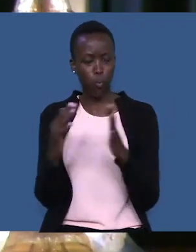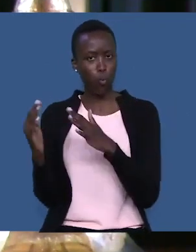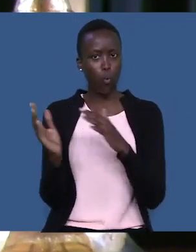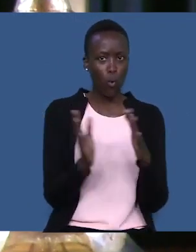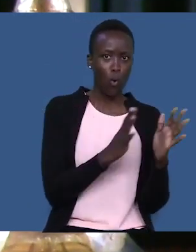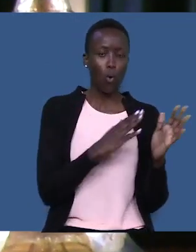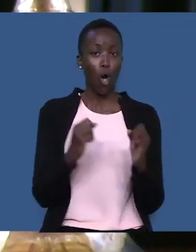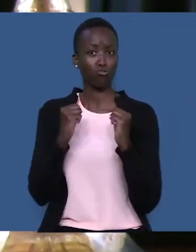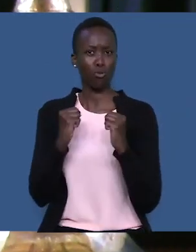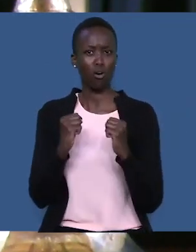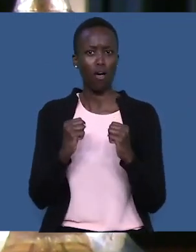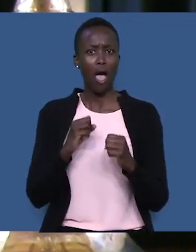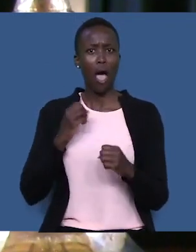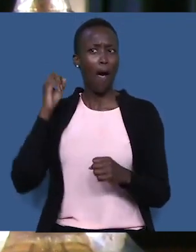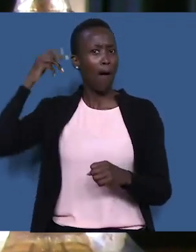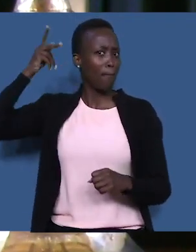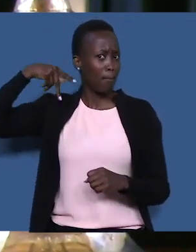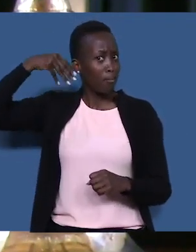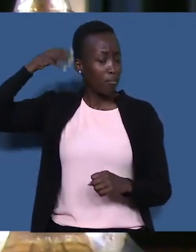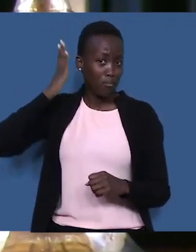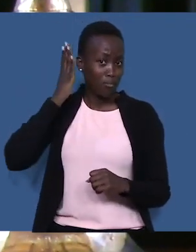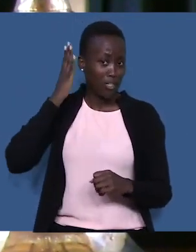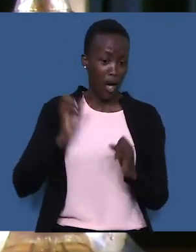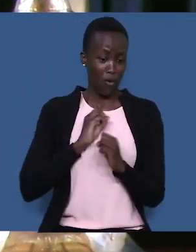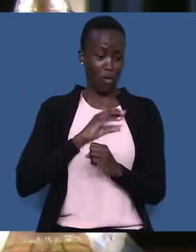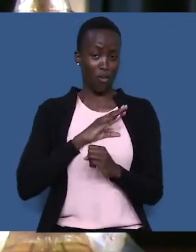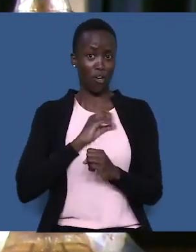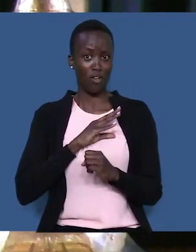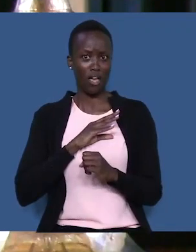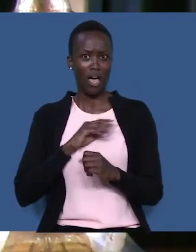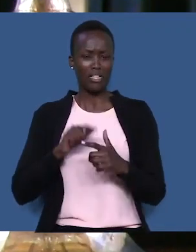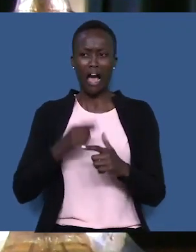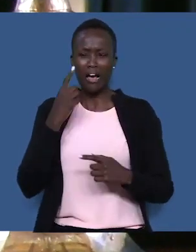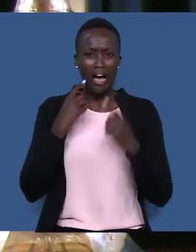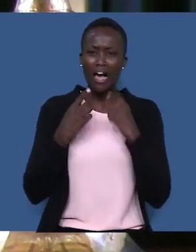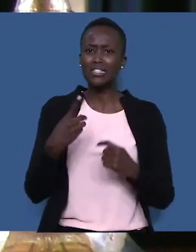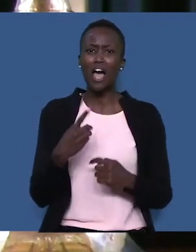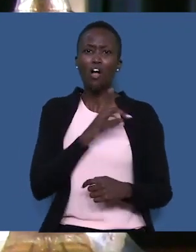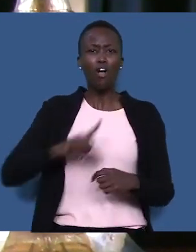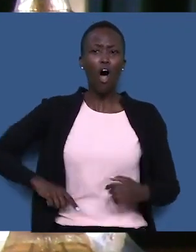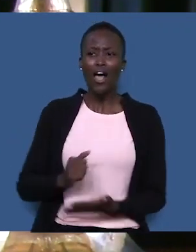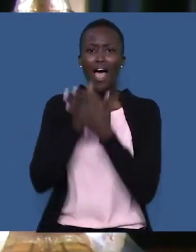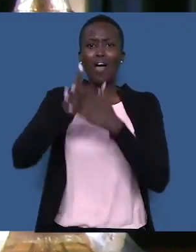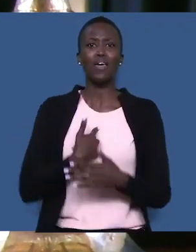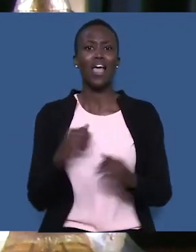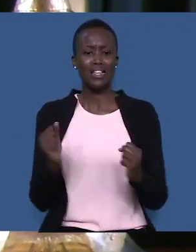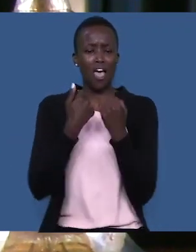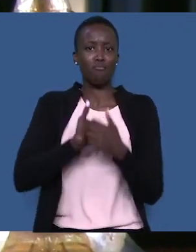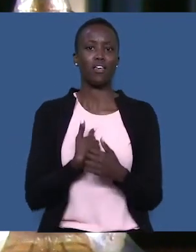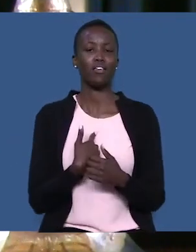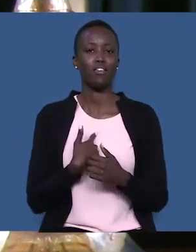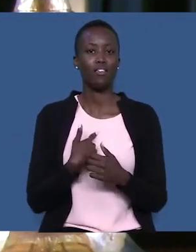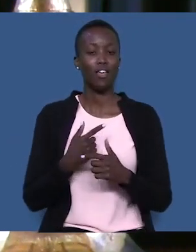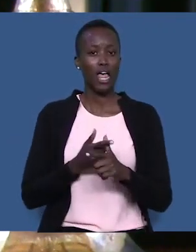and when he saw the wind was boisterous, he was afraid, and he began to sink and cried and said, Lord, save me. And